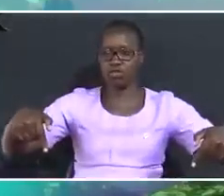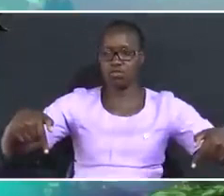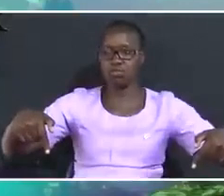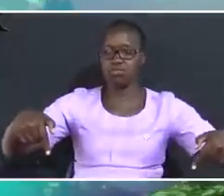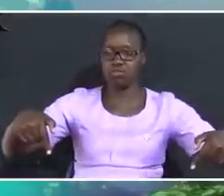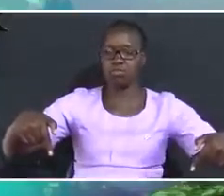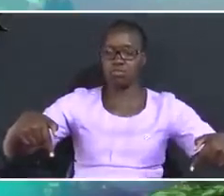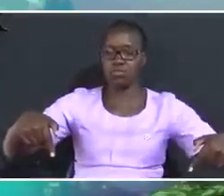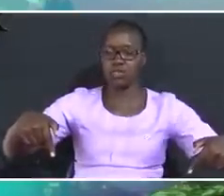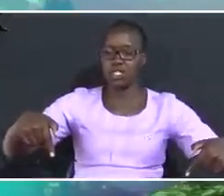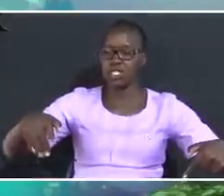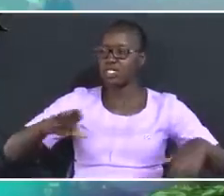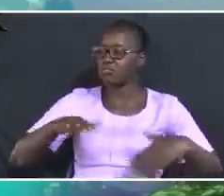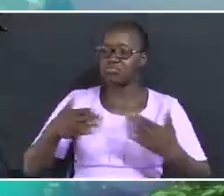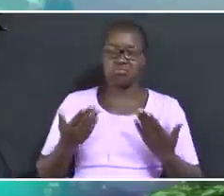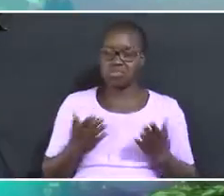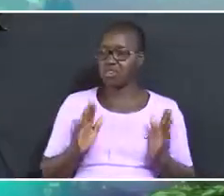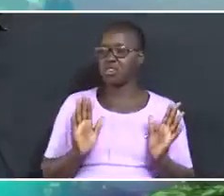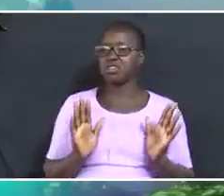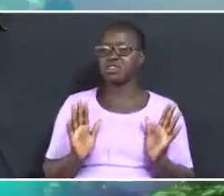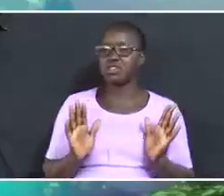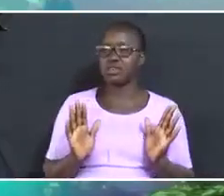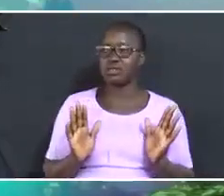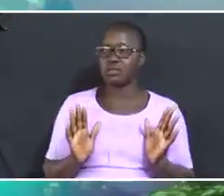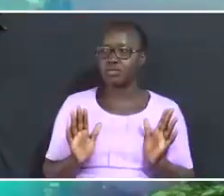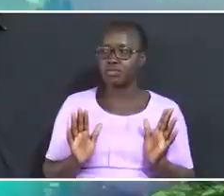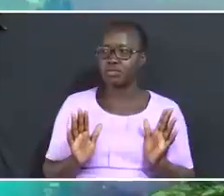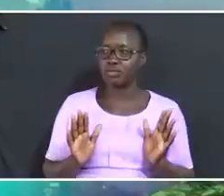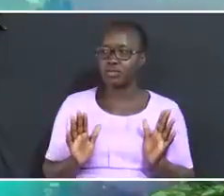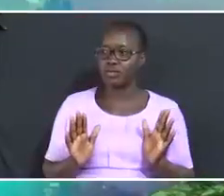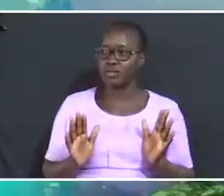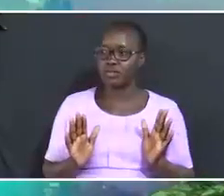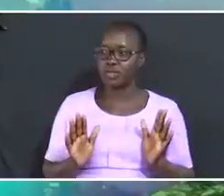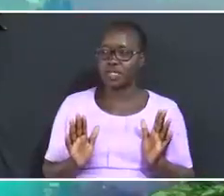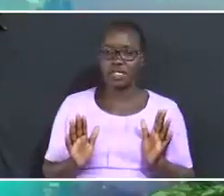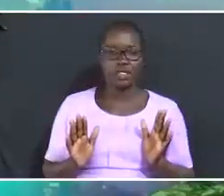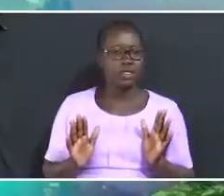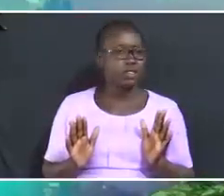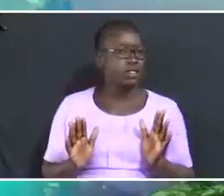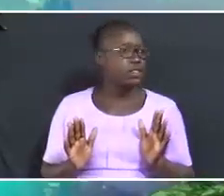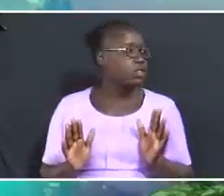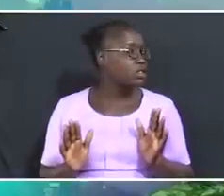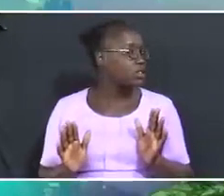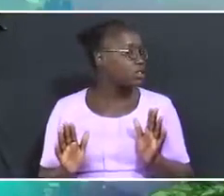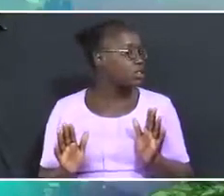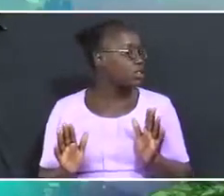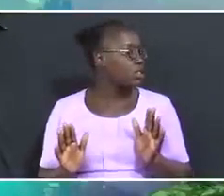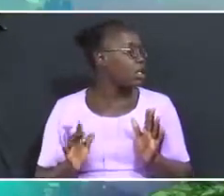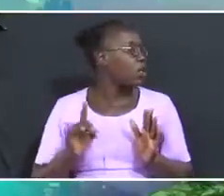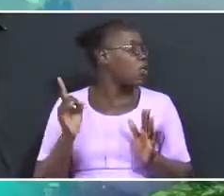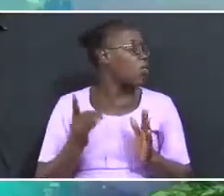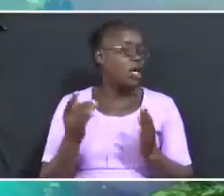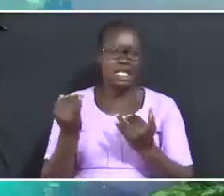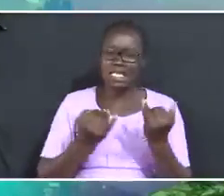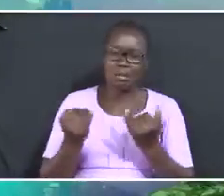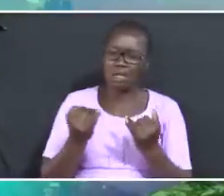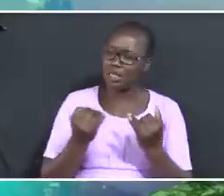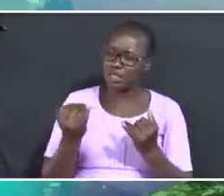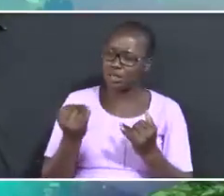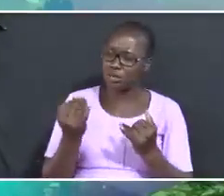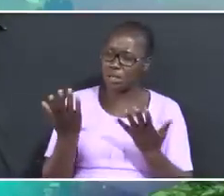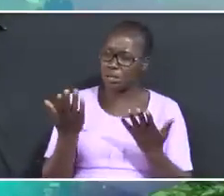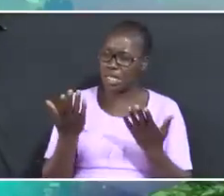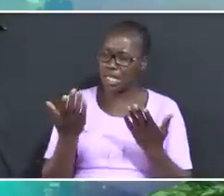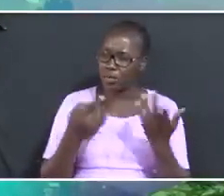That's what you need to know about your church. And the pastor will have one Sabbath and teach you how to understand your church.